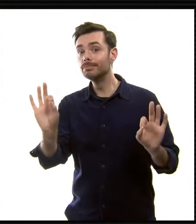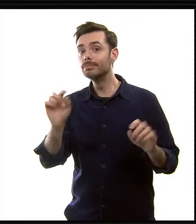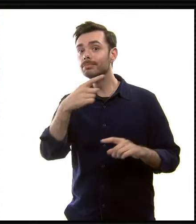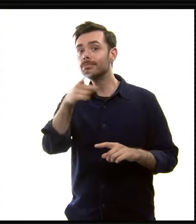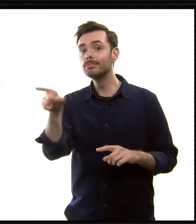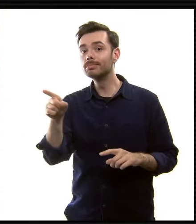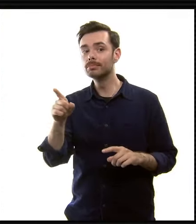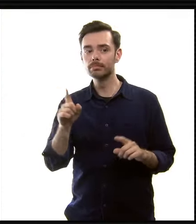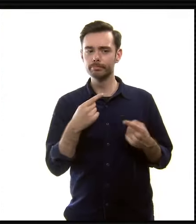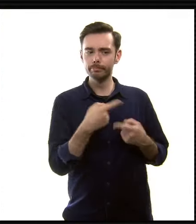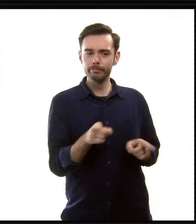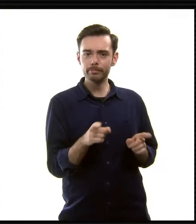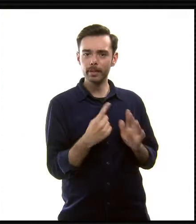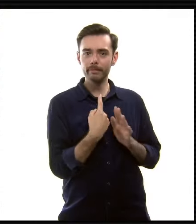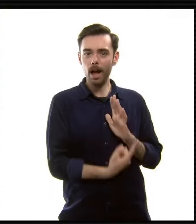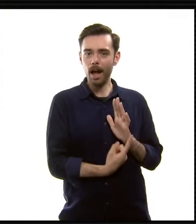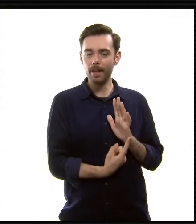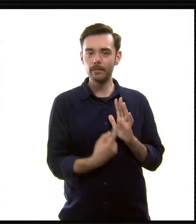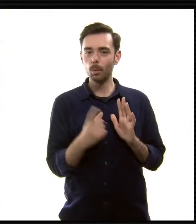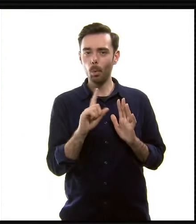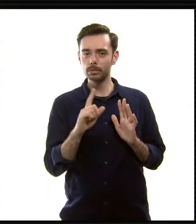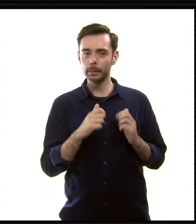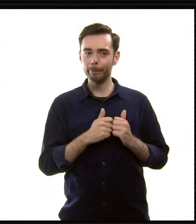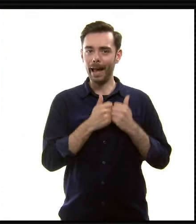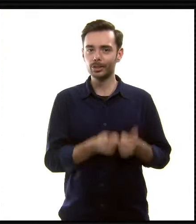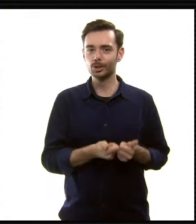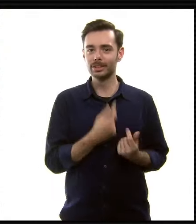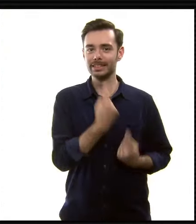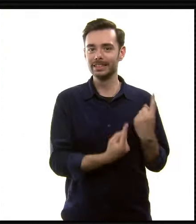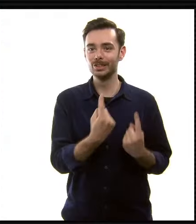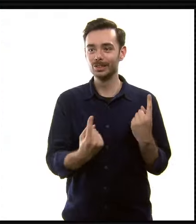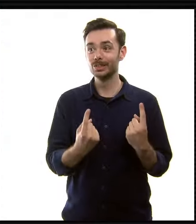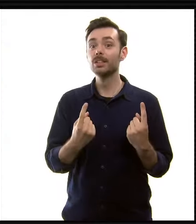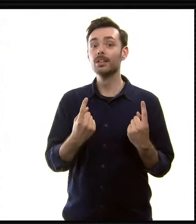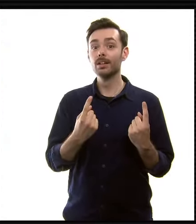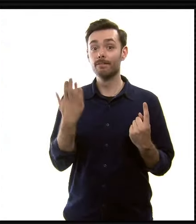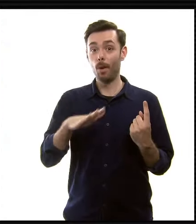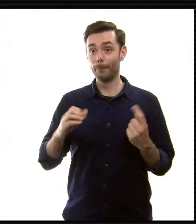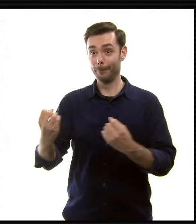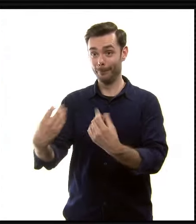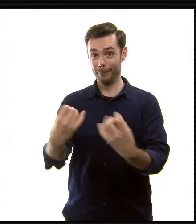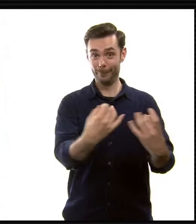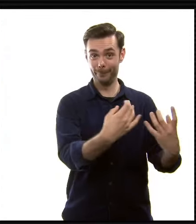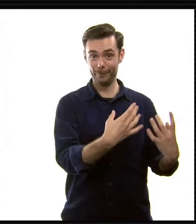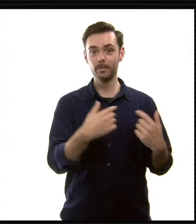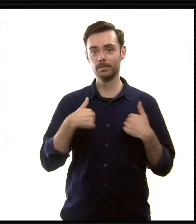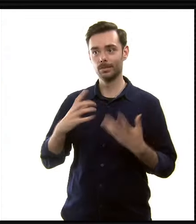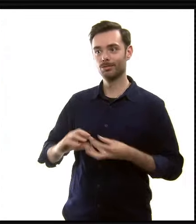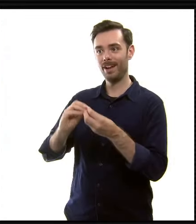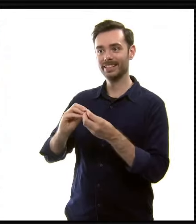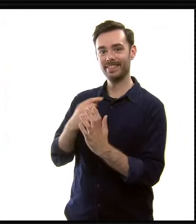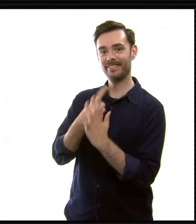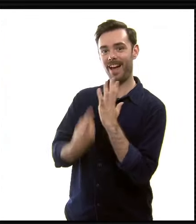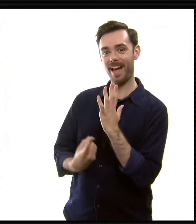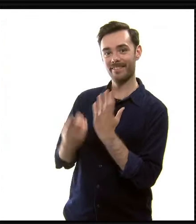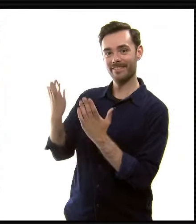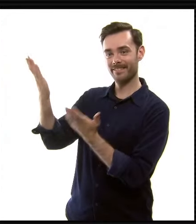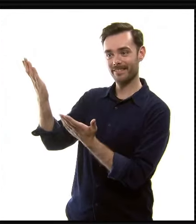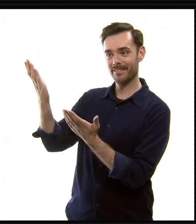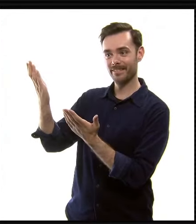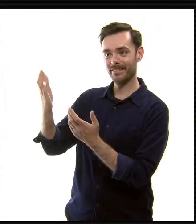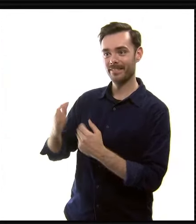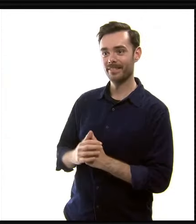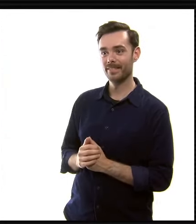friends' ultimate passions. And we came up with these 5 awesome models. So I can talk you through them. Over here, we have Mia. She's off on